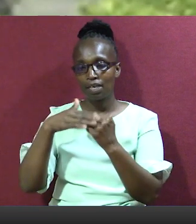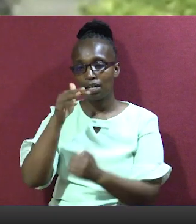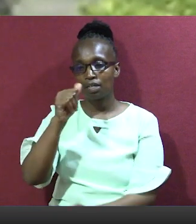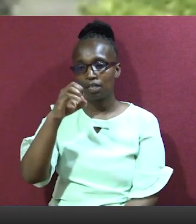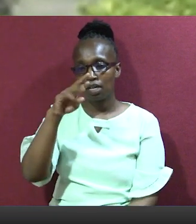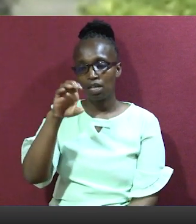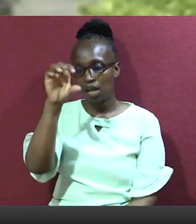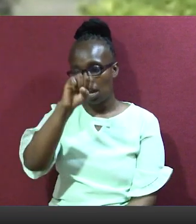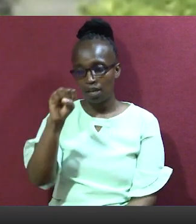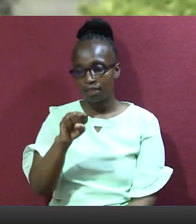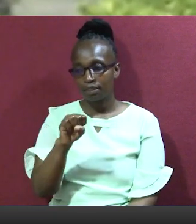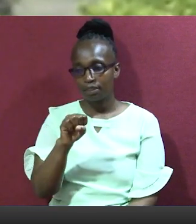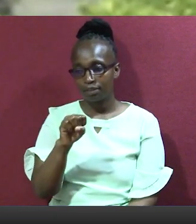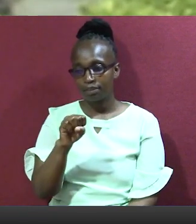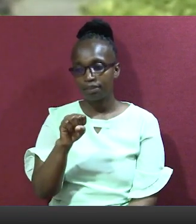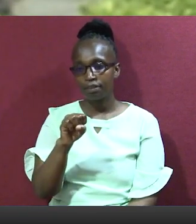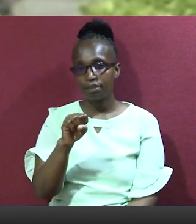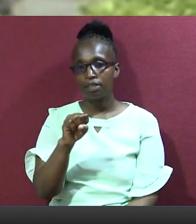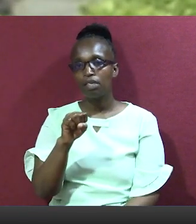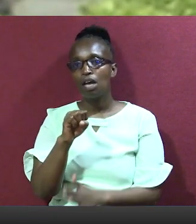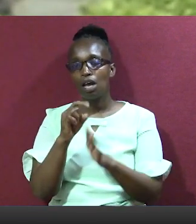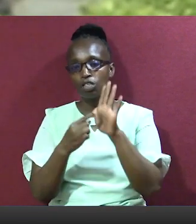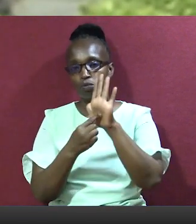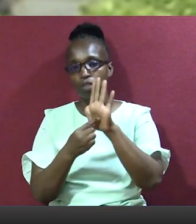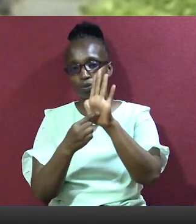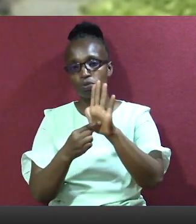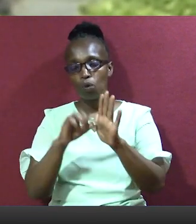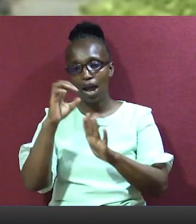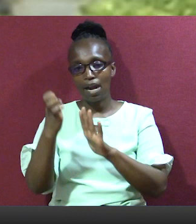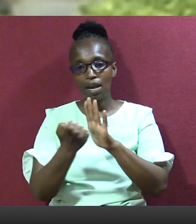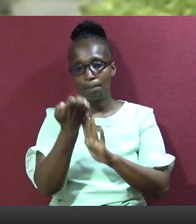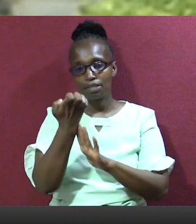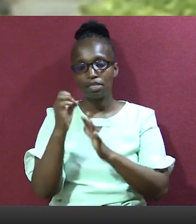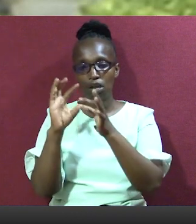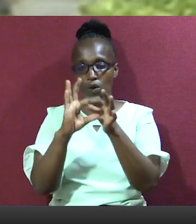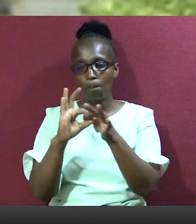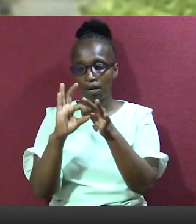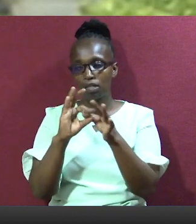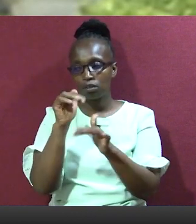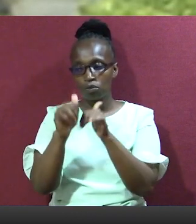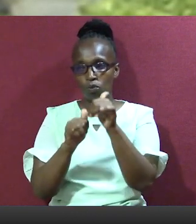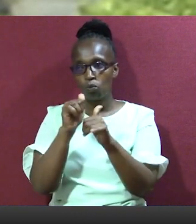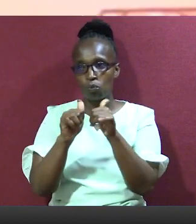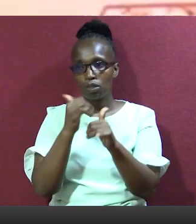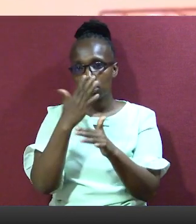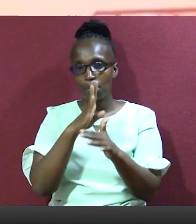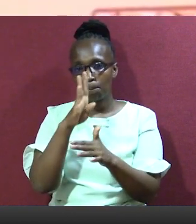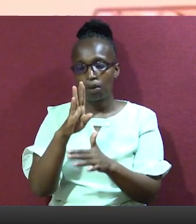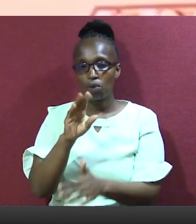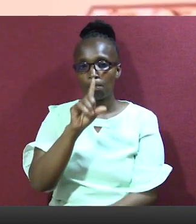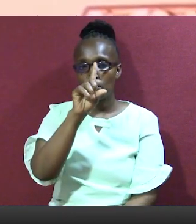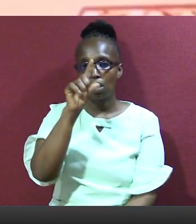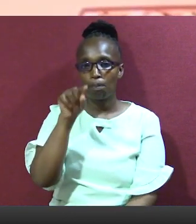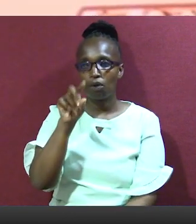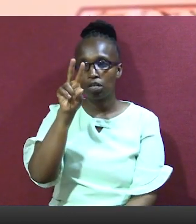And in that 4.9 acres, it will host offices here at Red Cross. It will host emergency operation center, which in